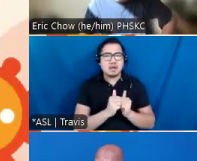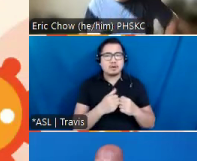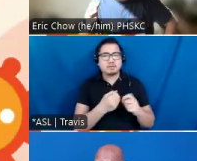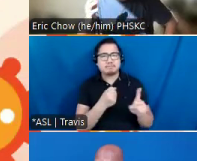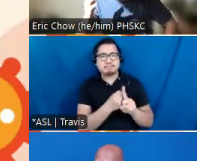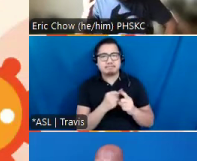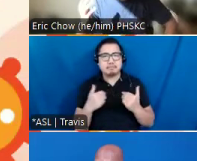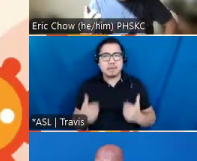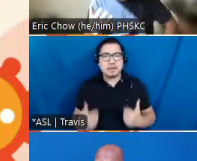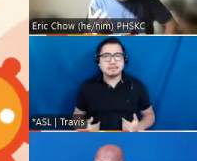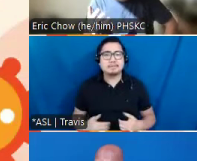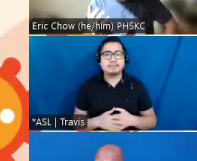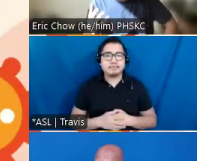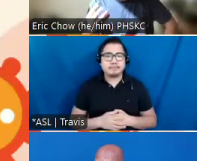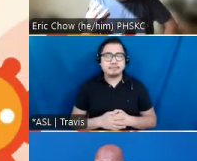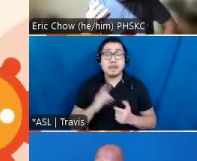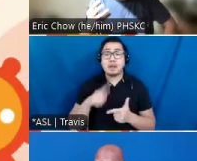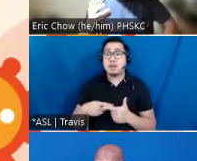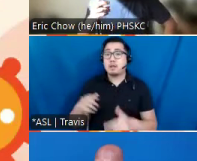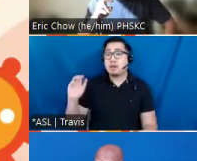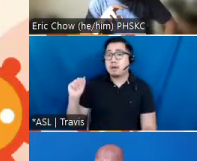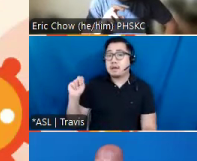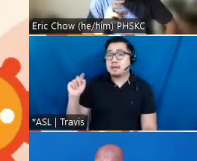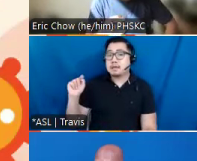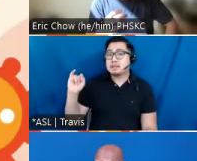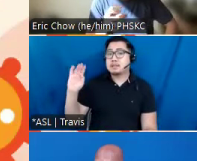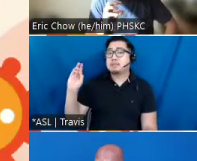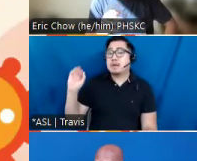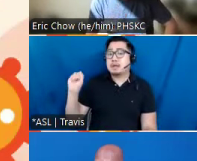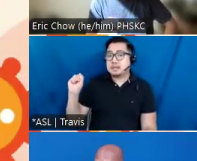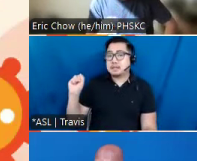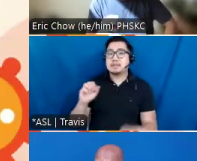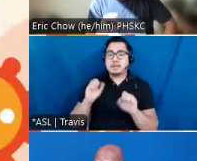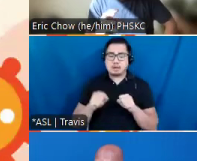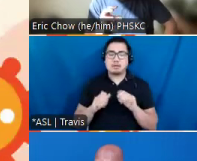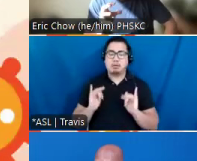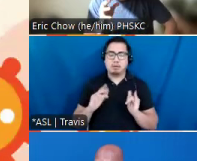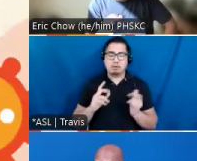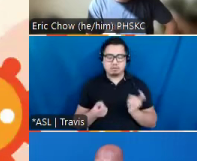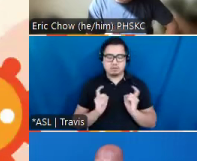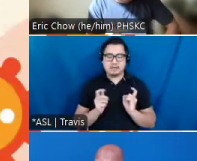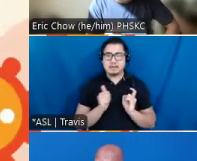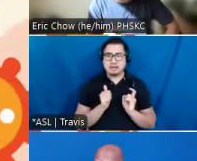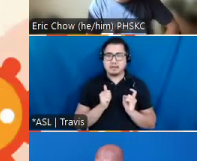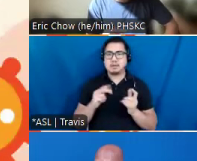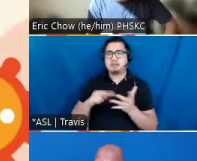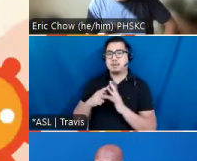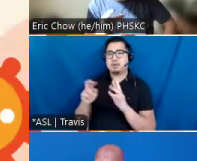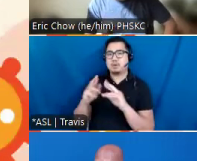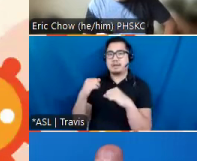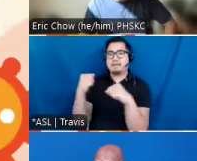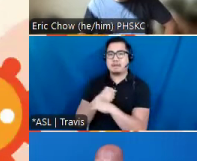body. So the antibodies are then able to make changes to itself to attack the